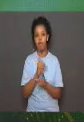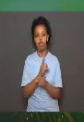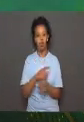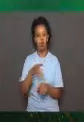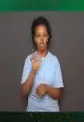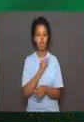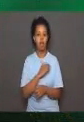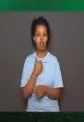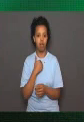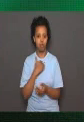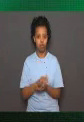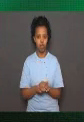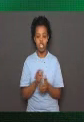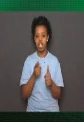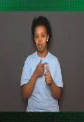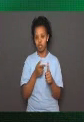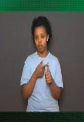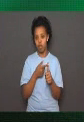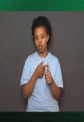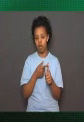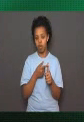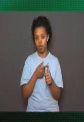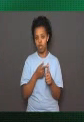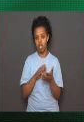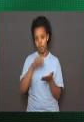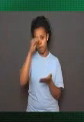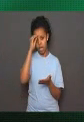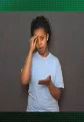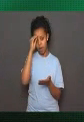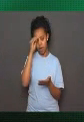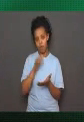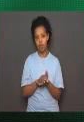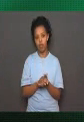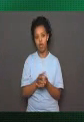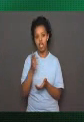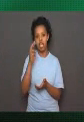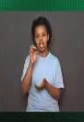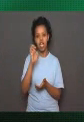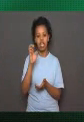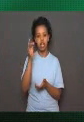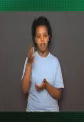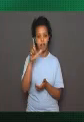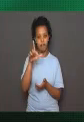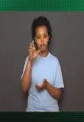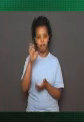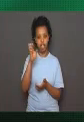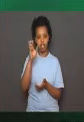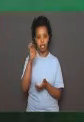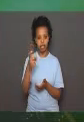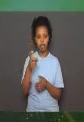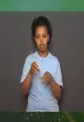behavior. The first one we are going to learn about is reflex actions.